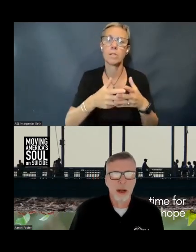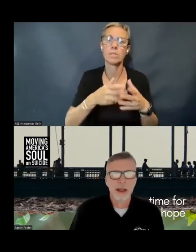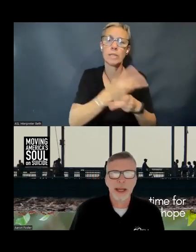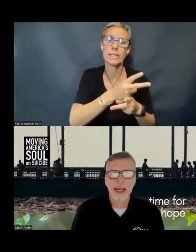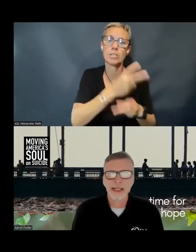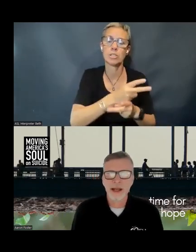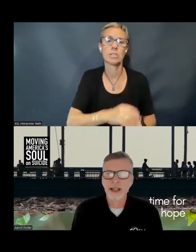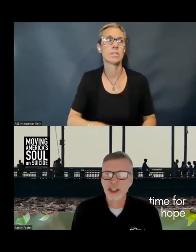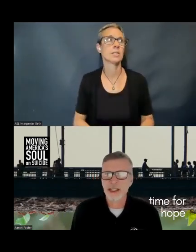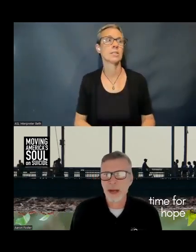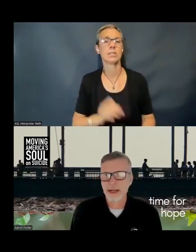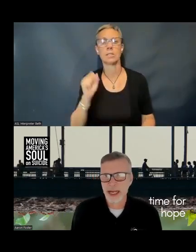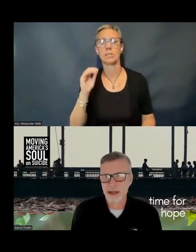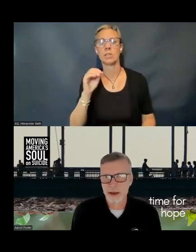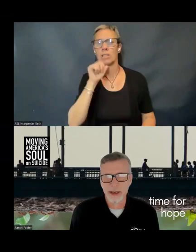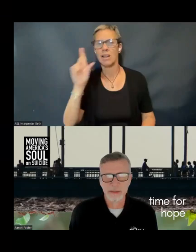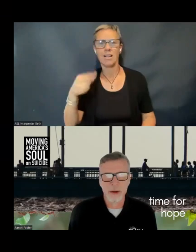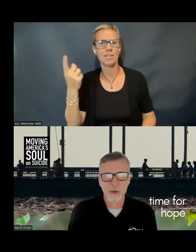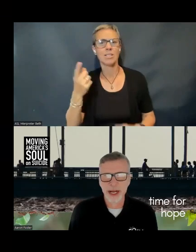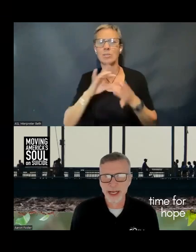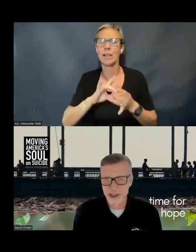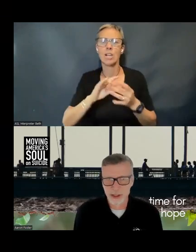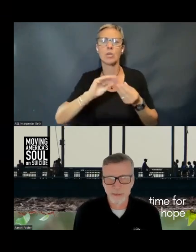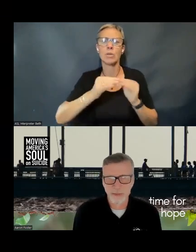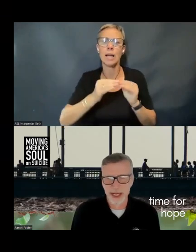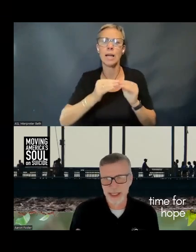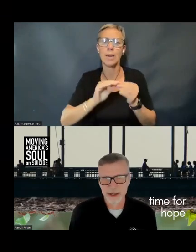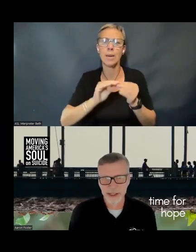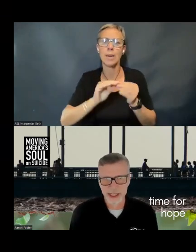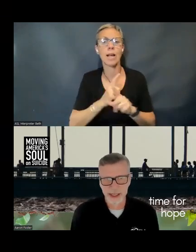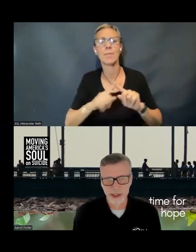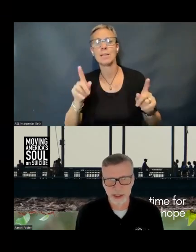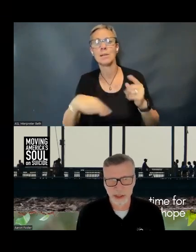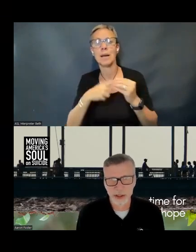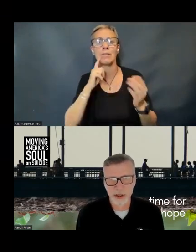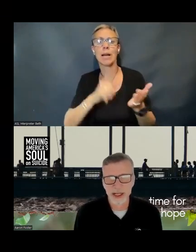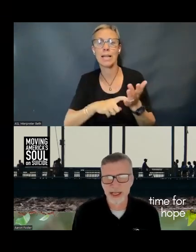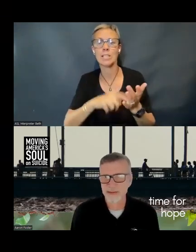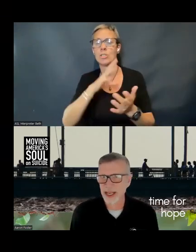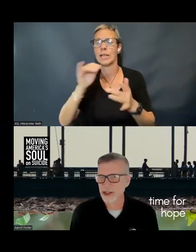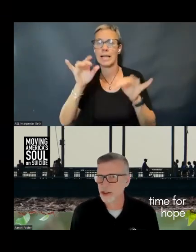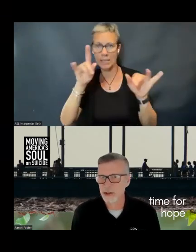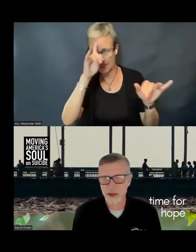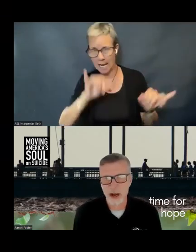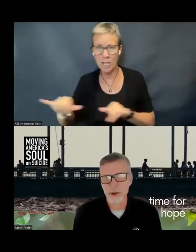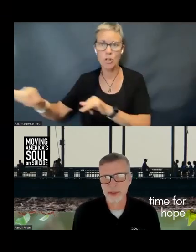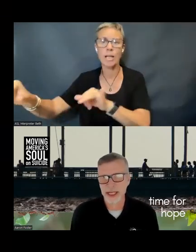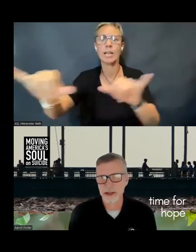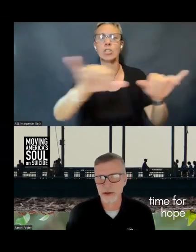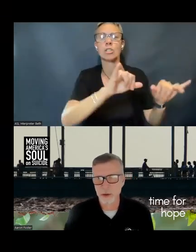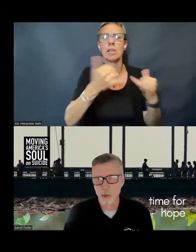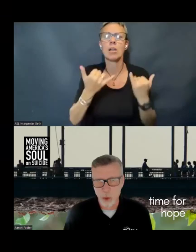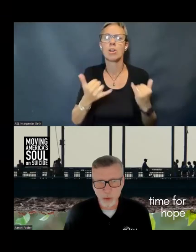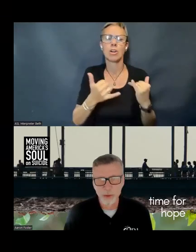So it's not just about data, though. It's about recognition and standardization. Current classifications do not